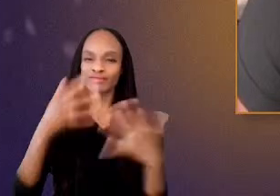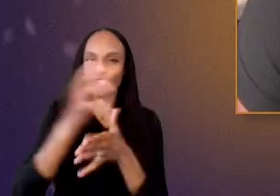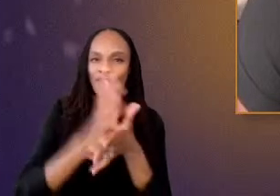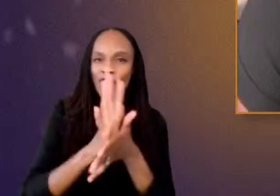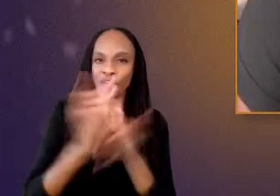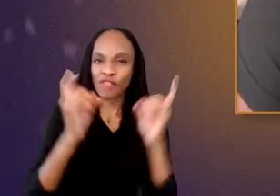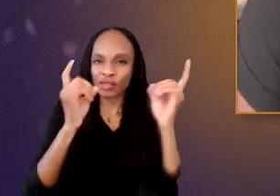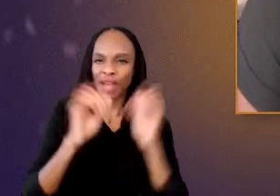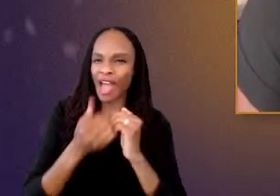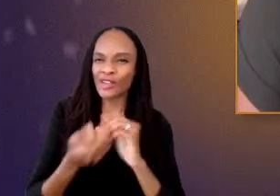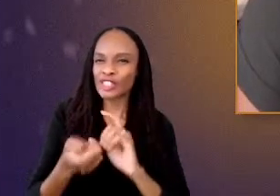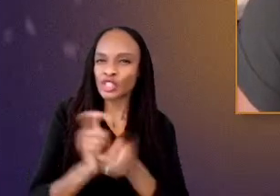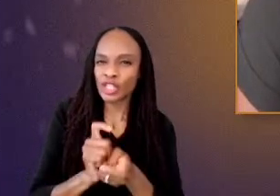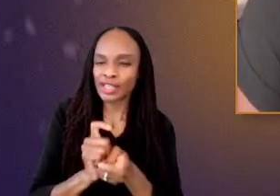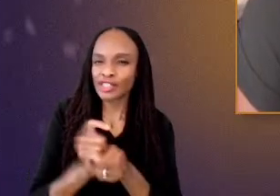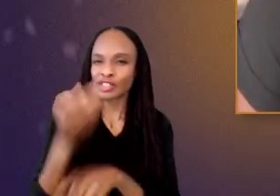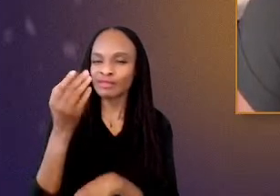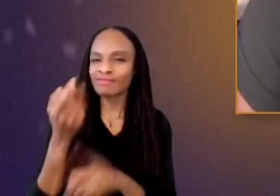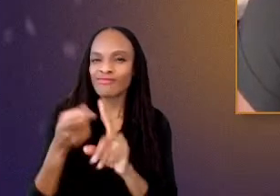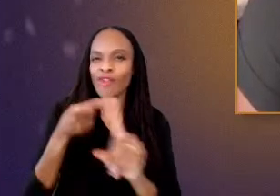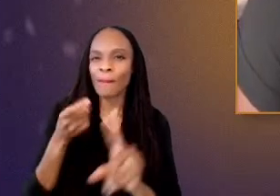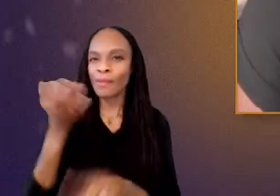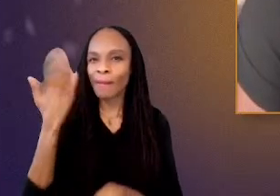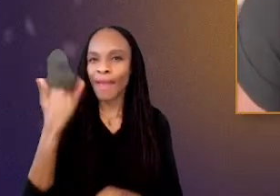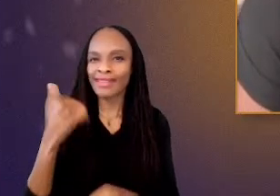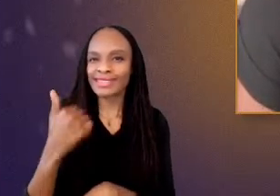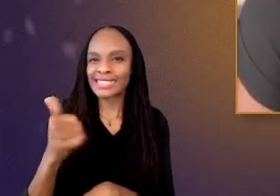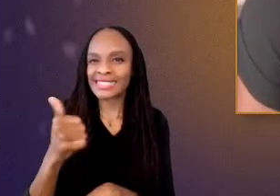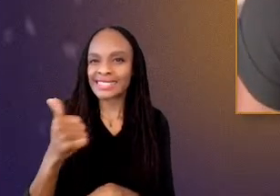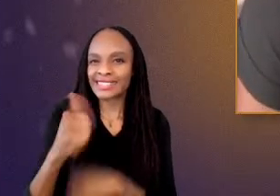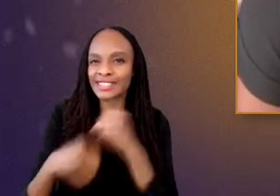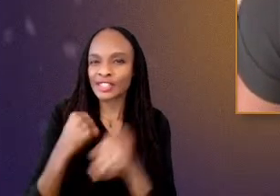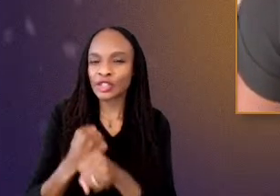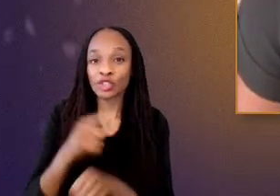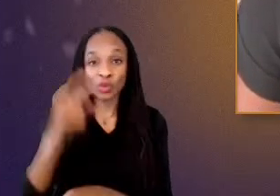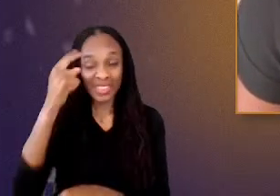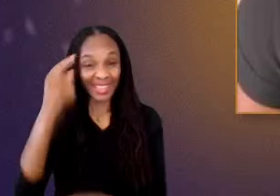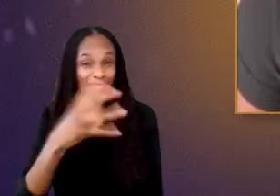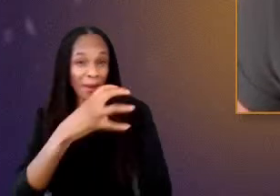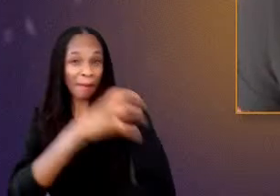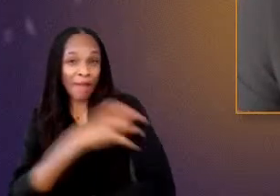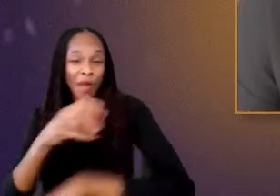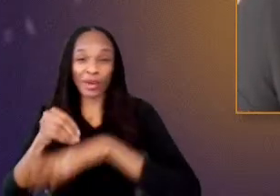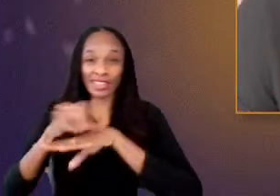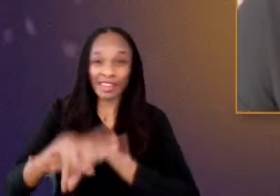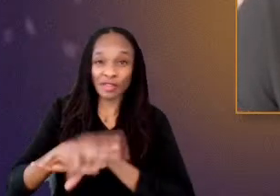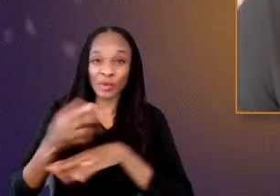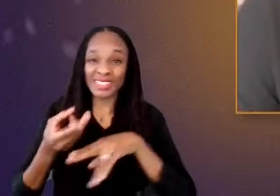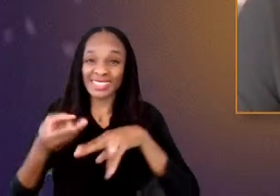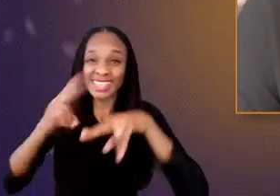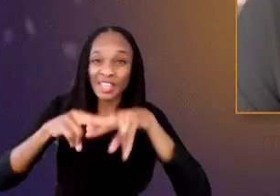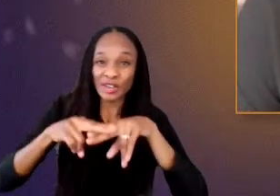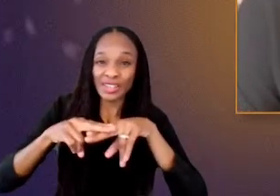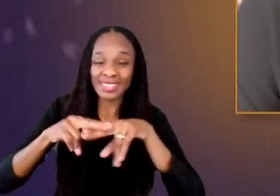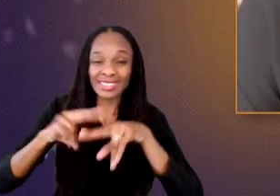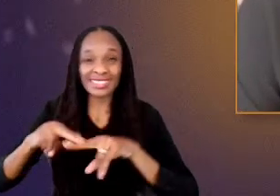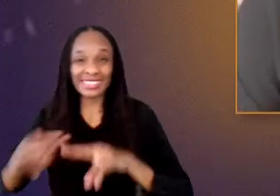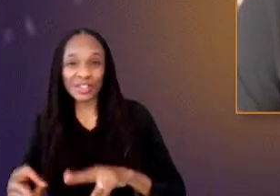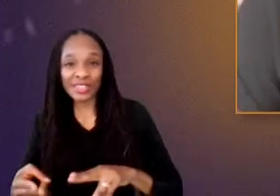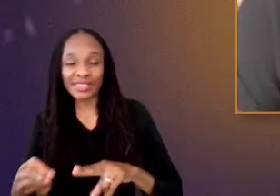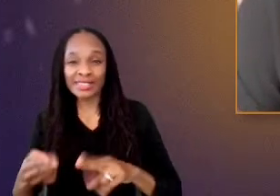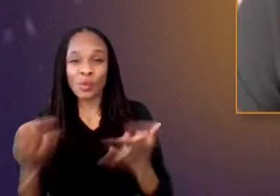the last decade? Do you think that their power and influence has increased or decreased, and how?